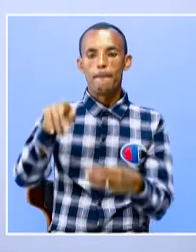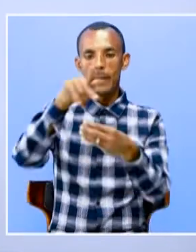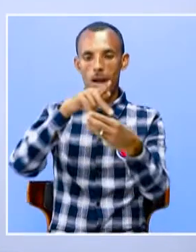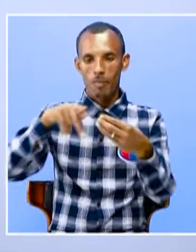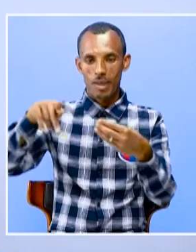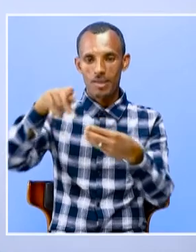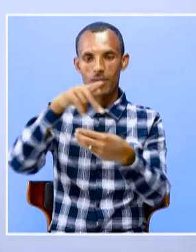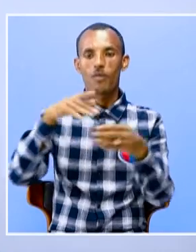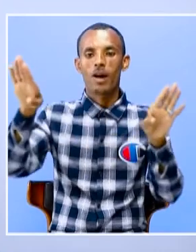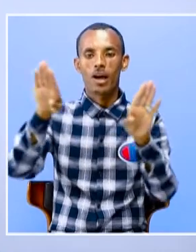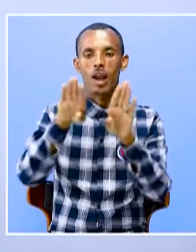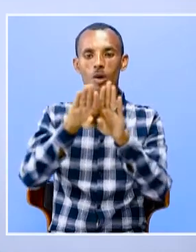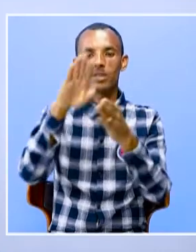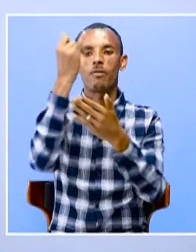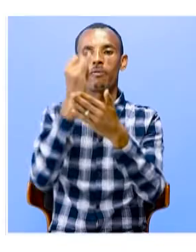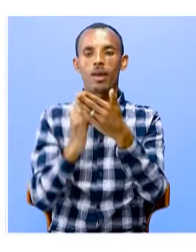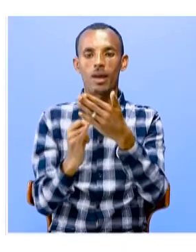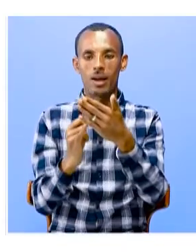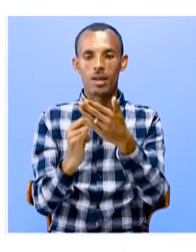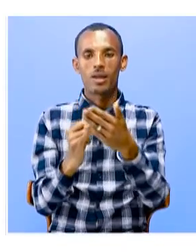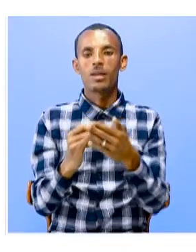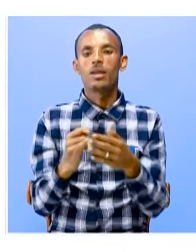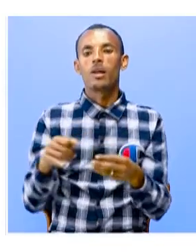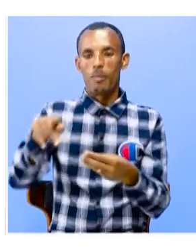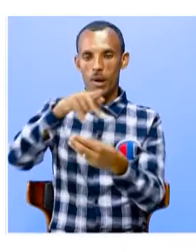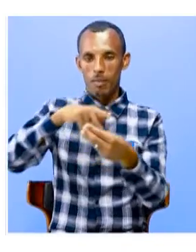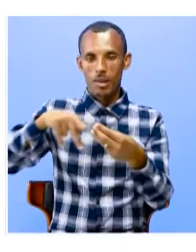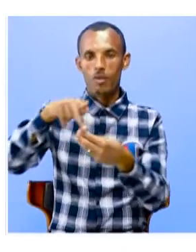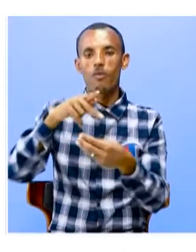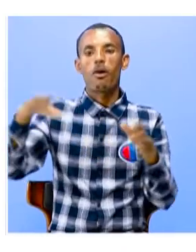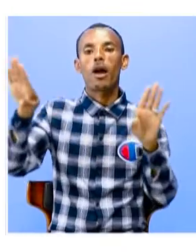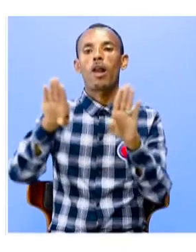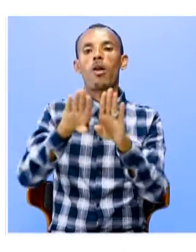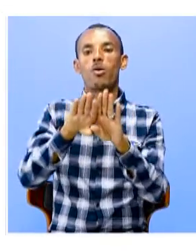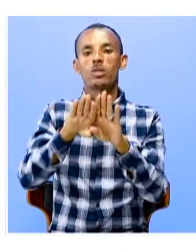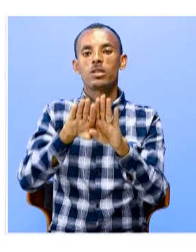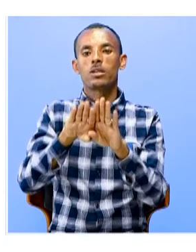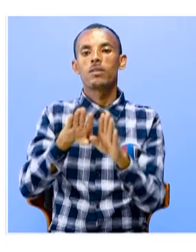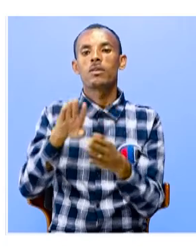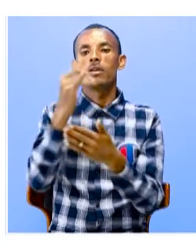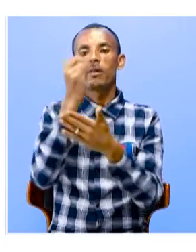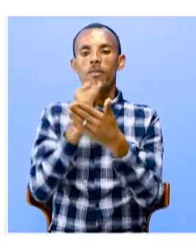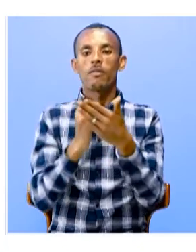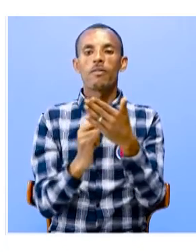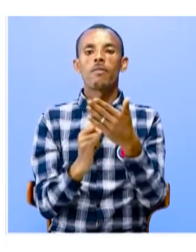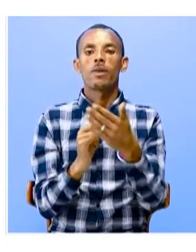of a closed figure. Perimeter of a closed